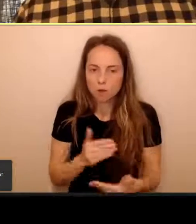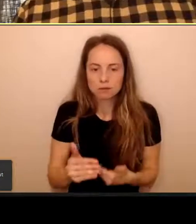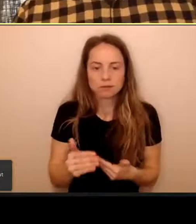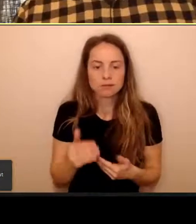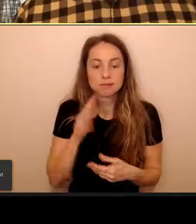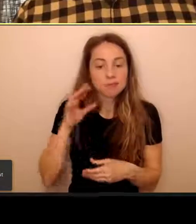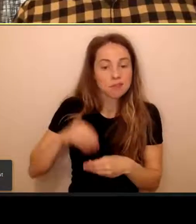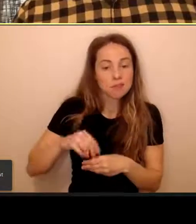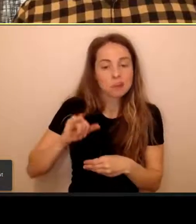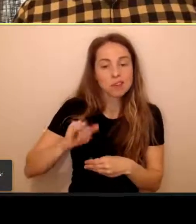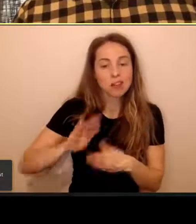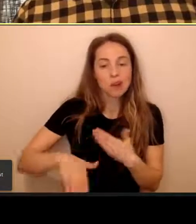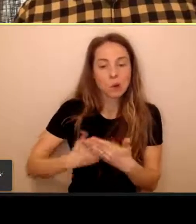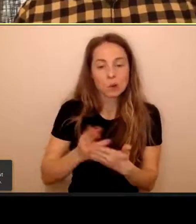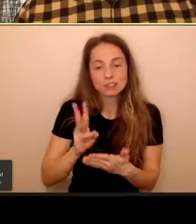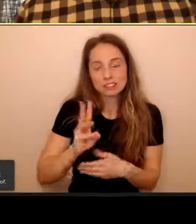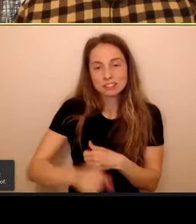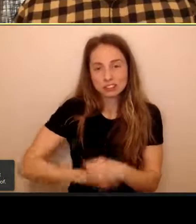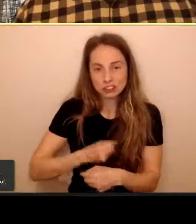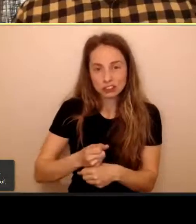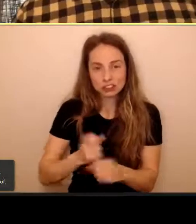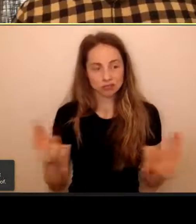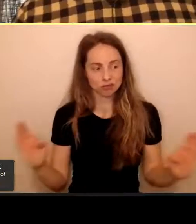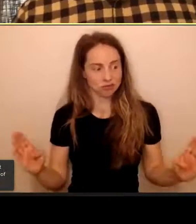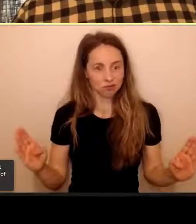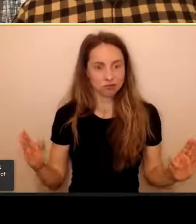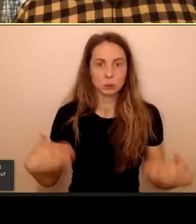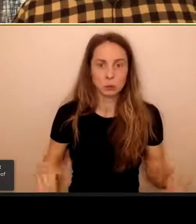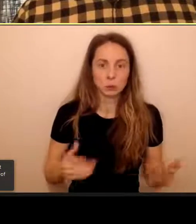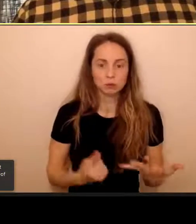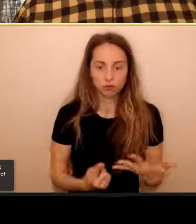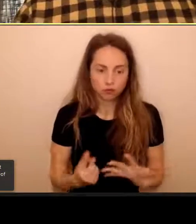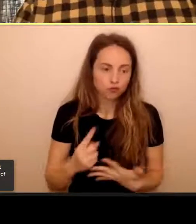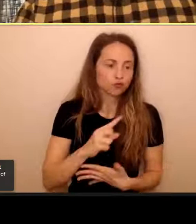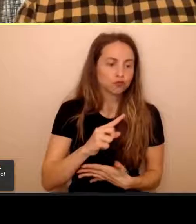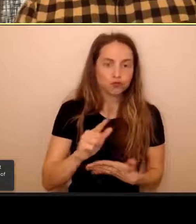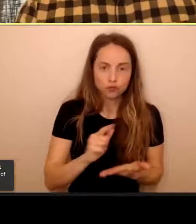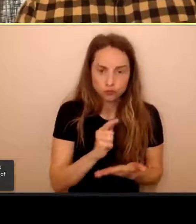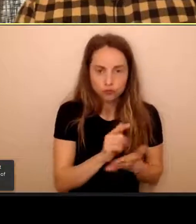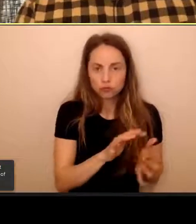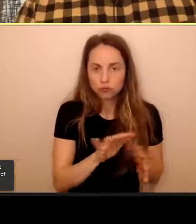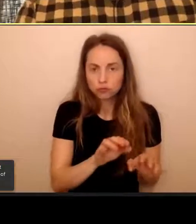that whole 6-year span of getting your education.